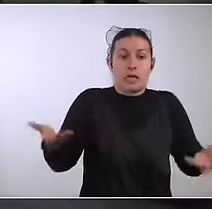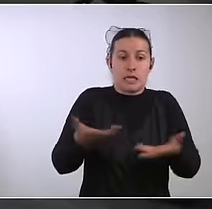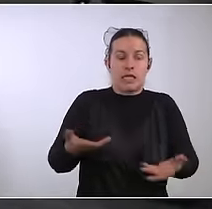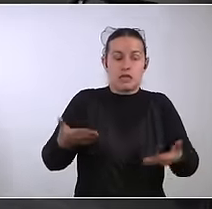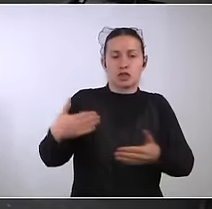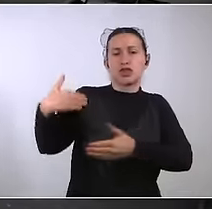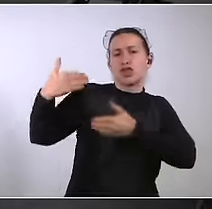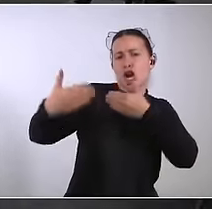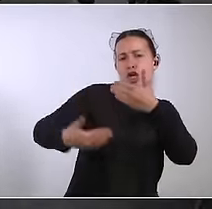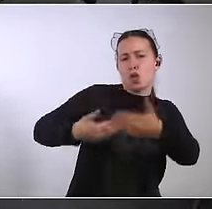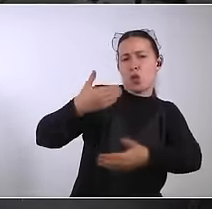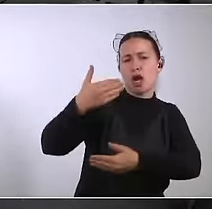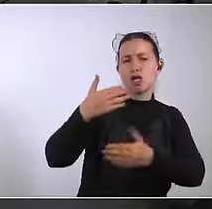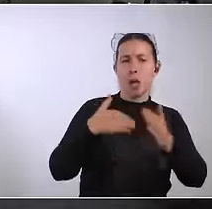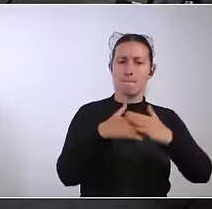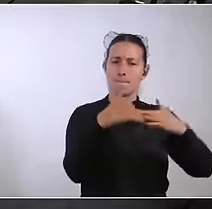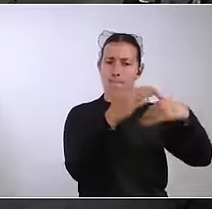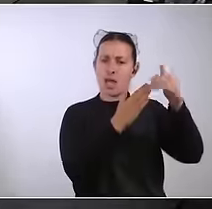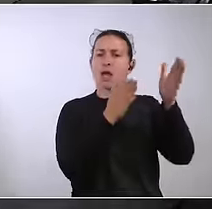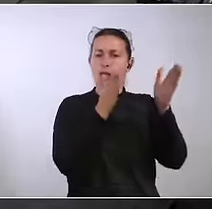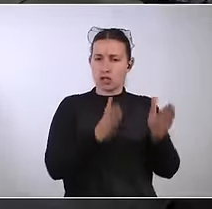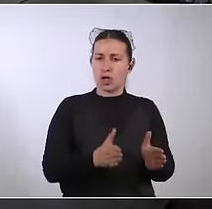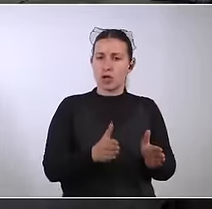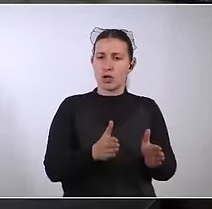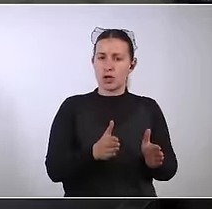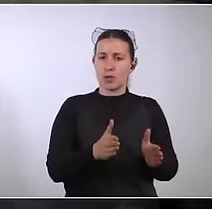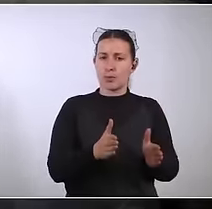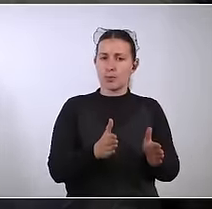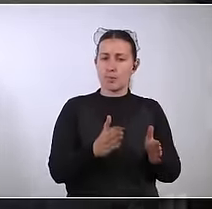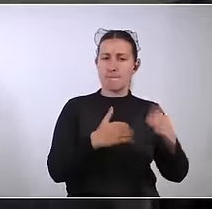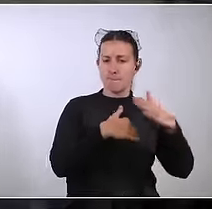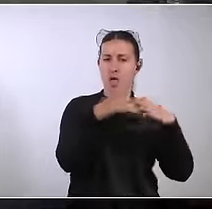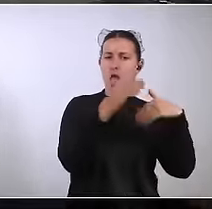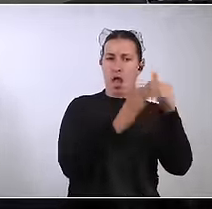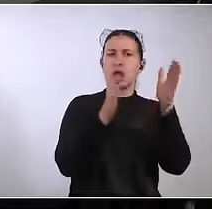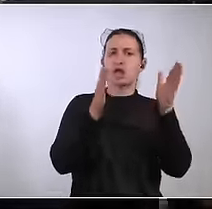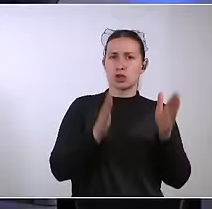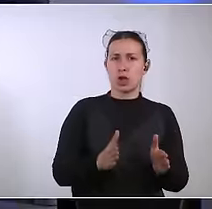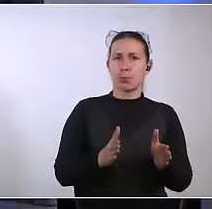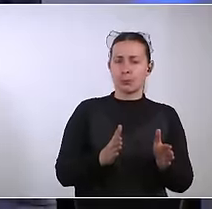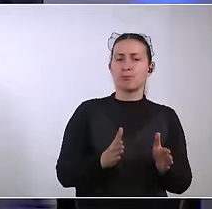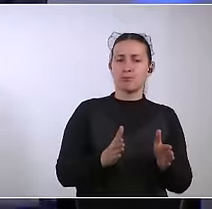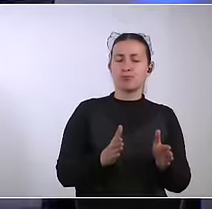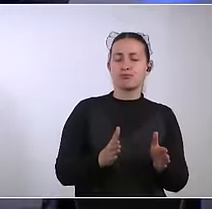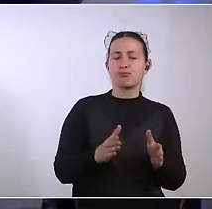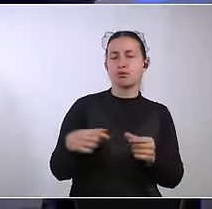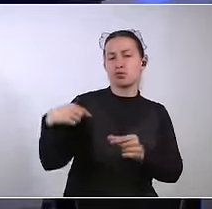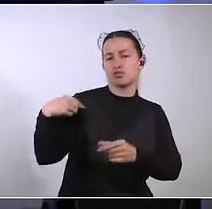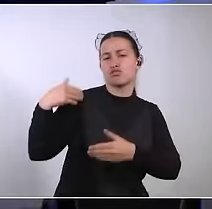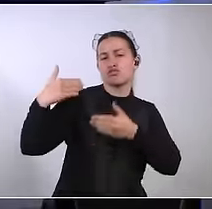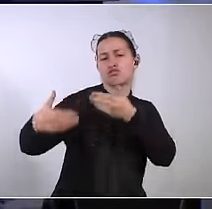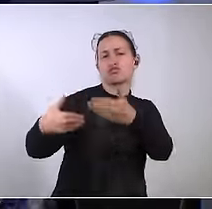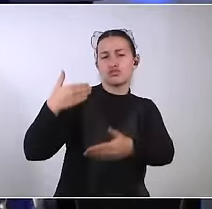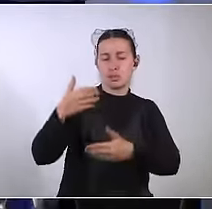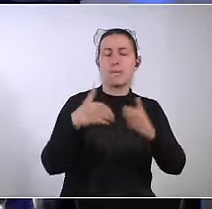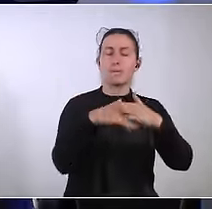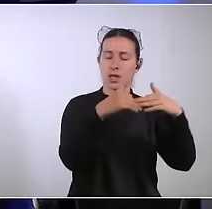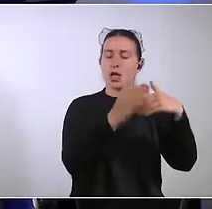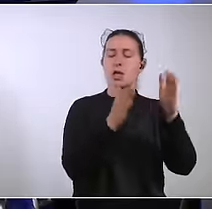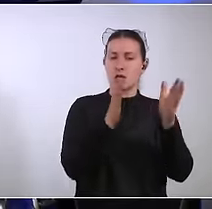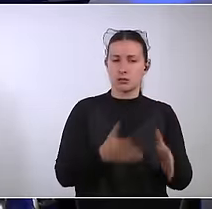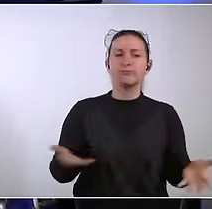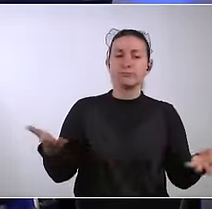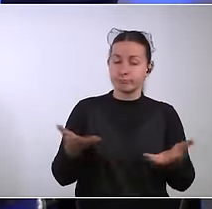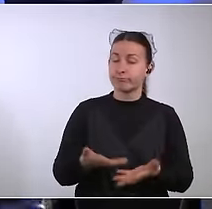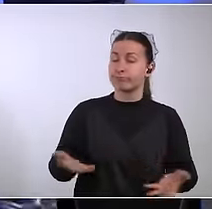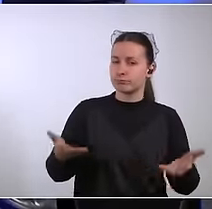house. Habrá una generación de construidores, edificadores en esta casa.